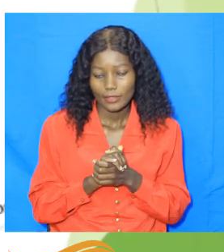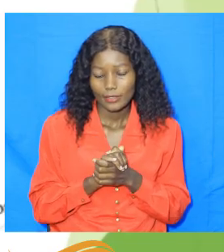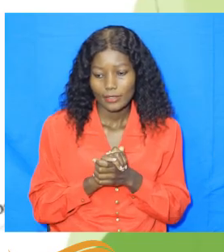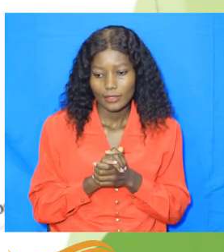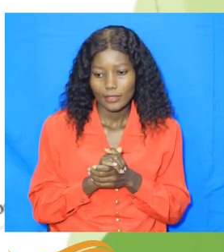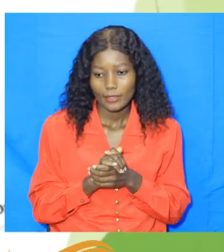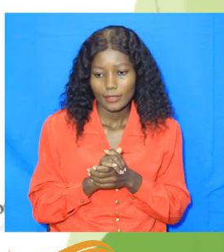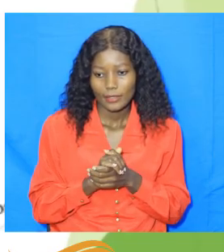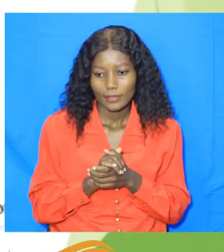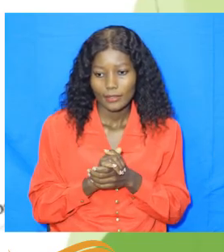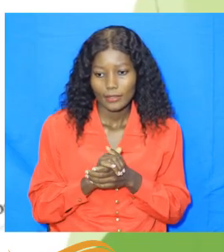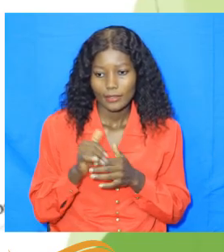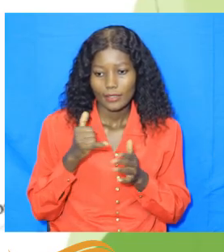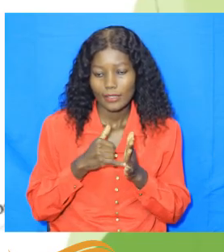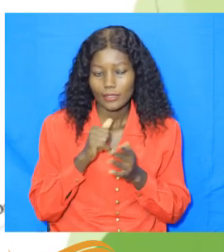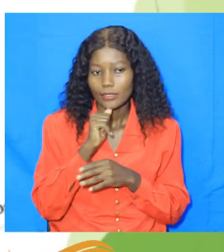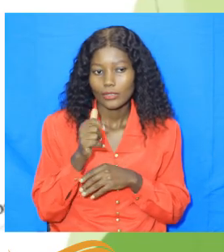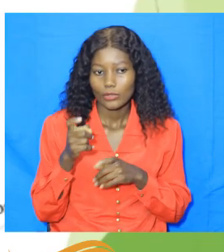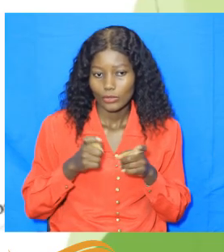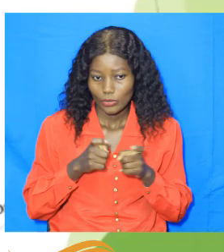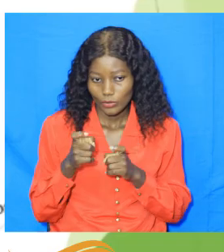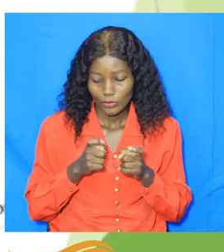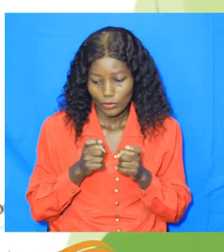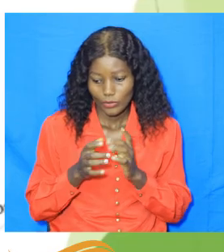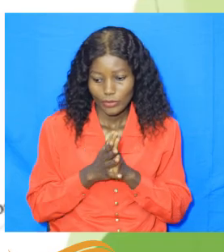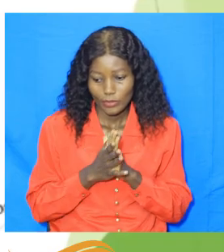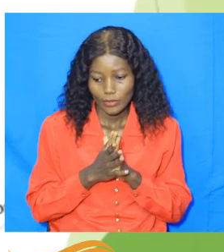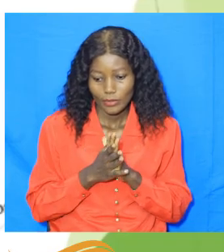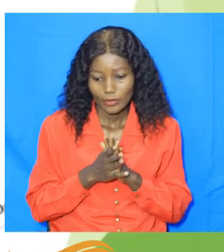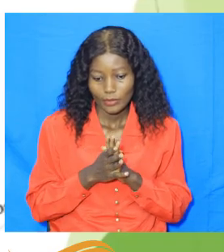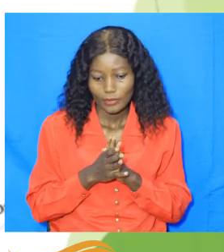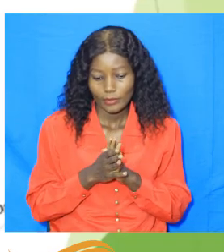this. It's uncontrolled technique.